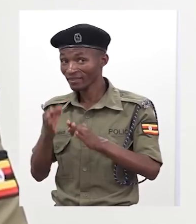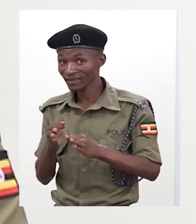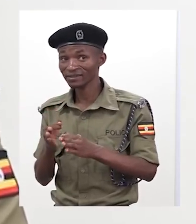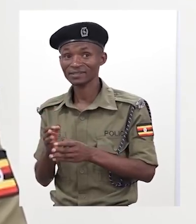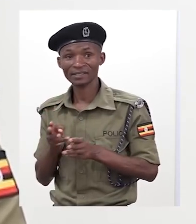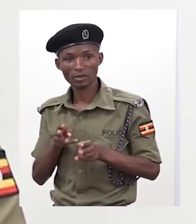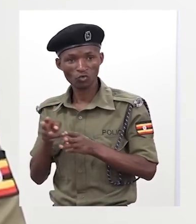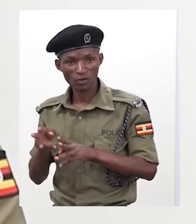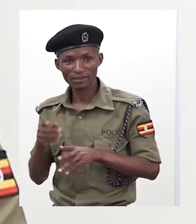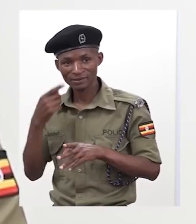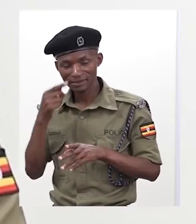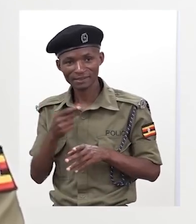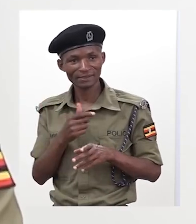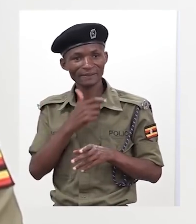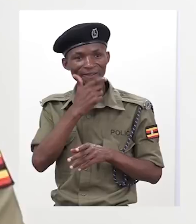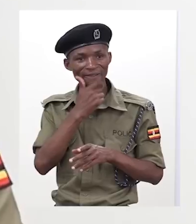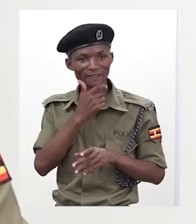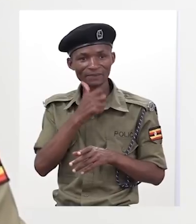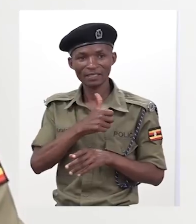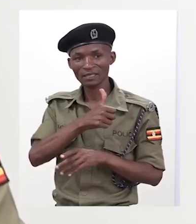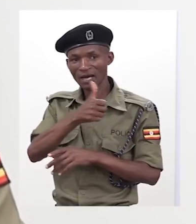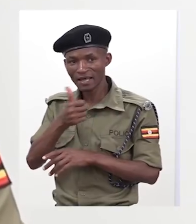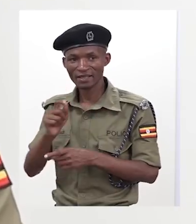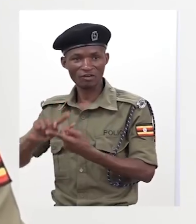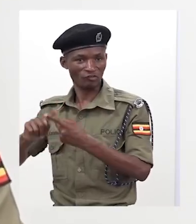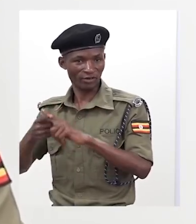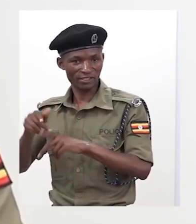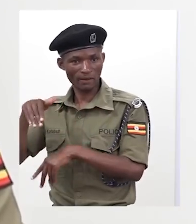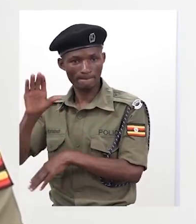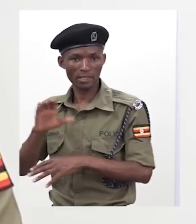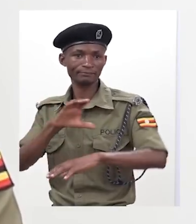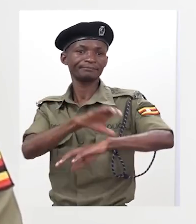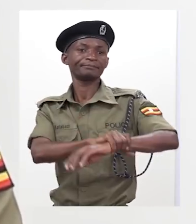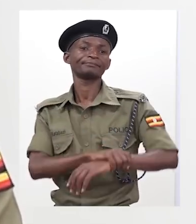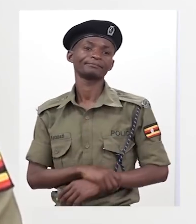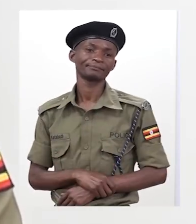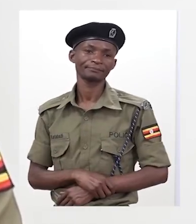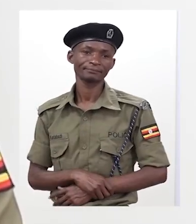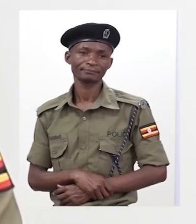to have the prime suspect and his other accomplices arrested.